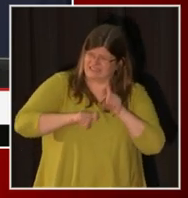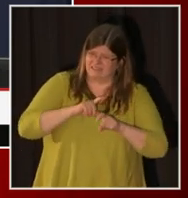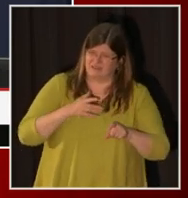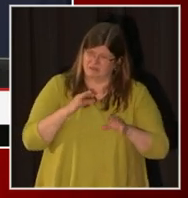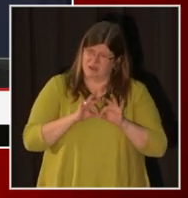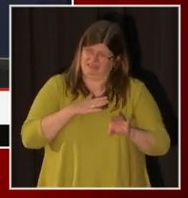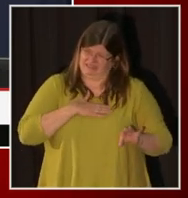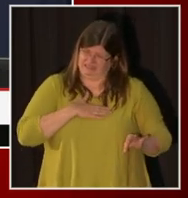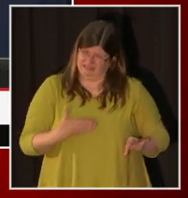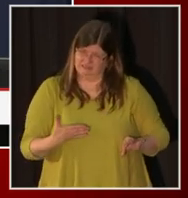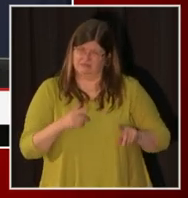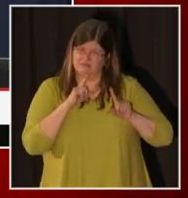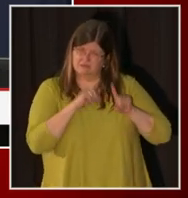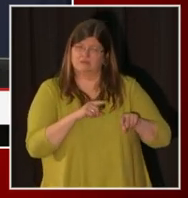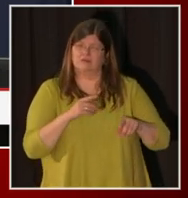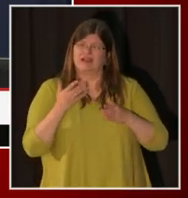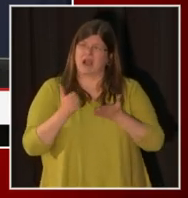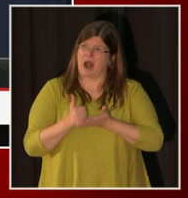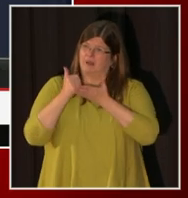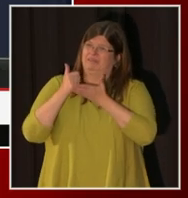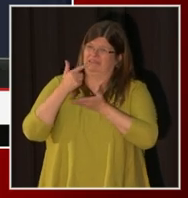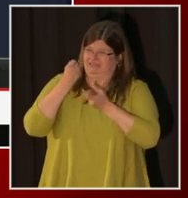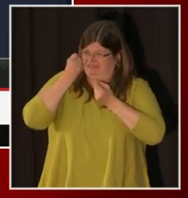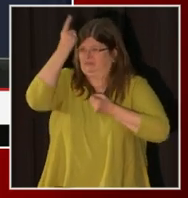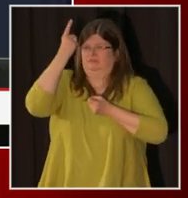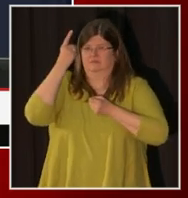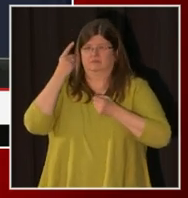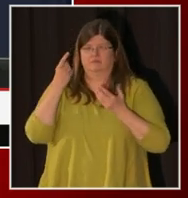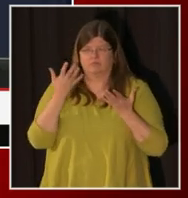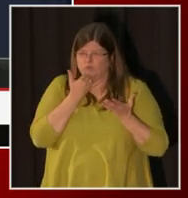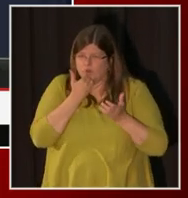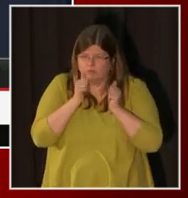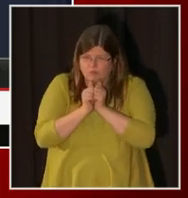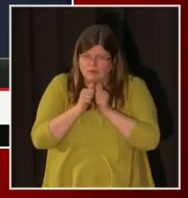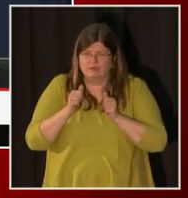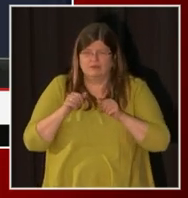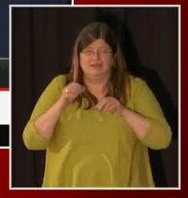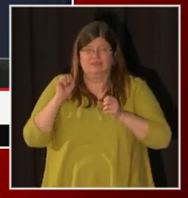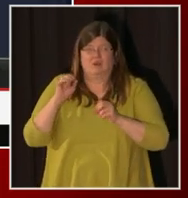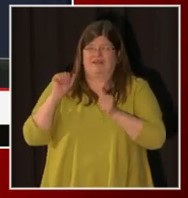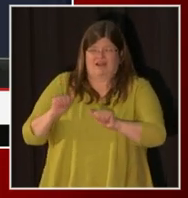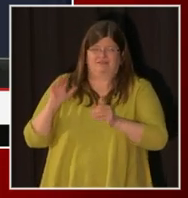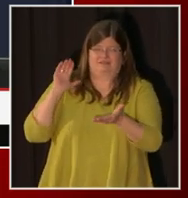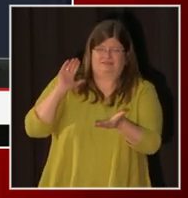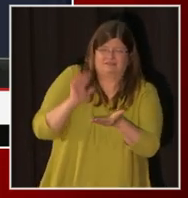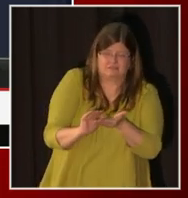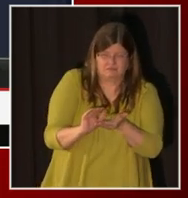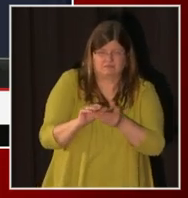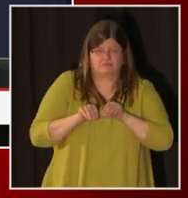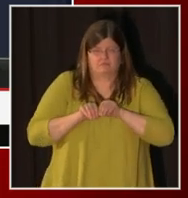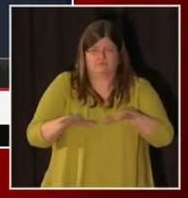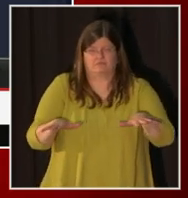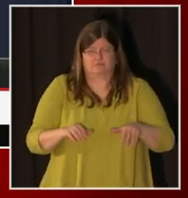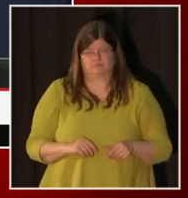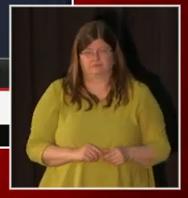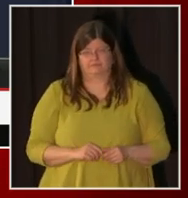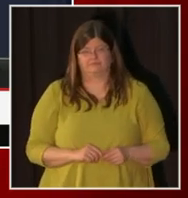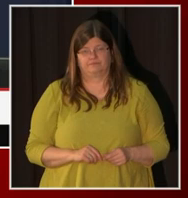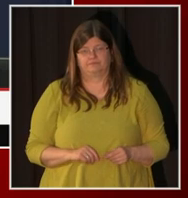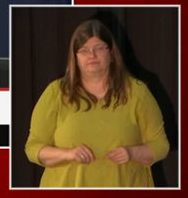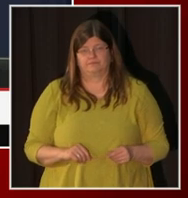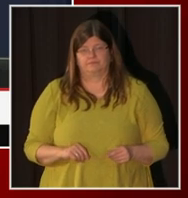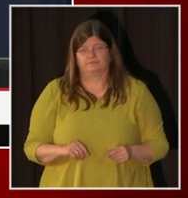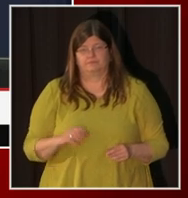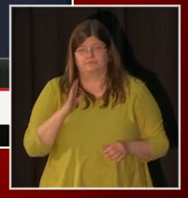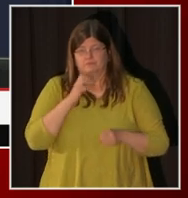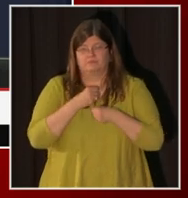reduce transmission. And then some of them will have roles around ensuring the adequacy